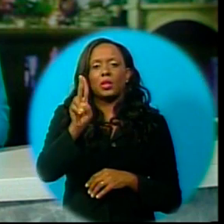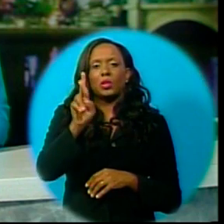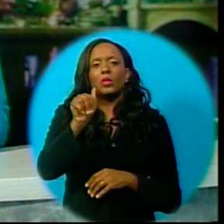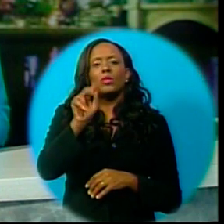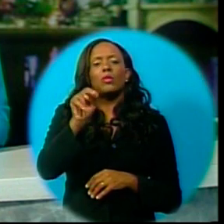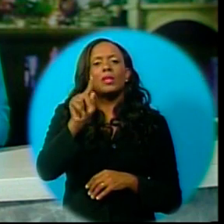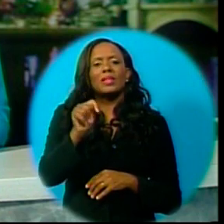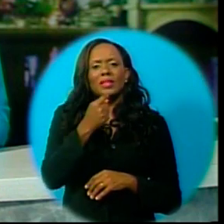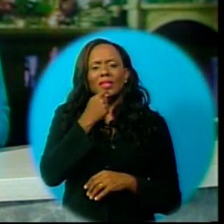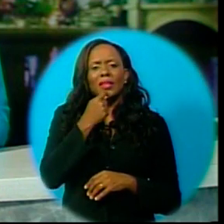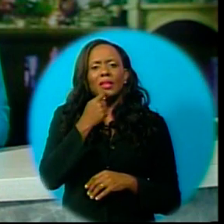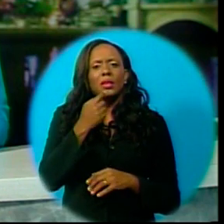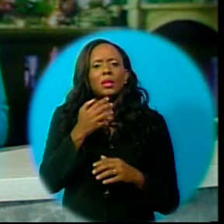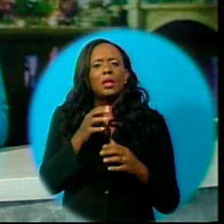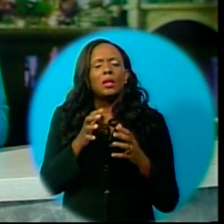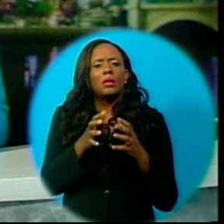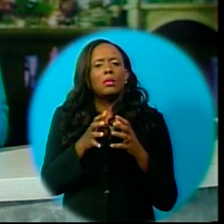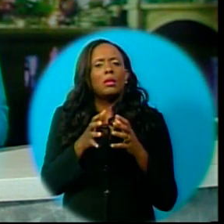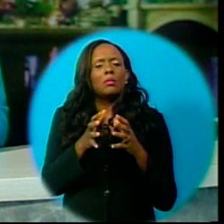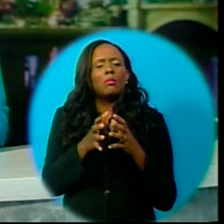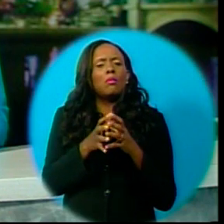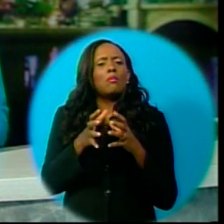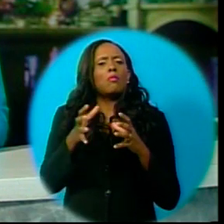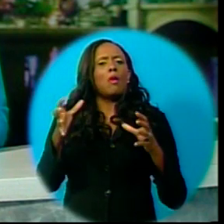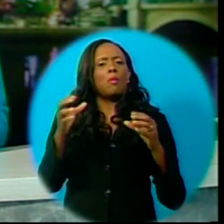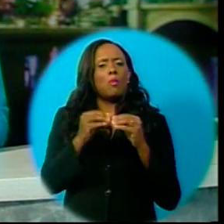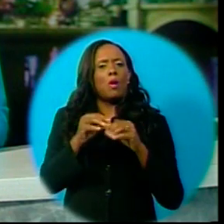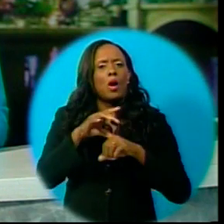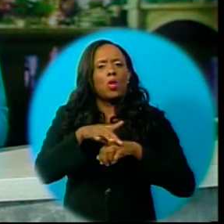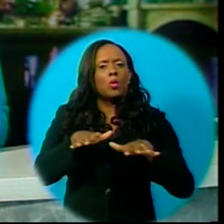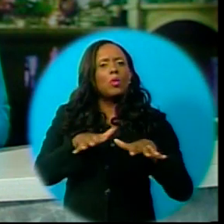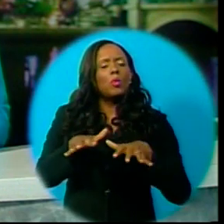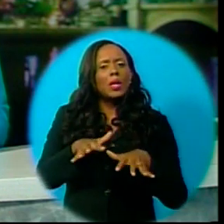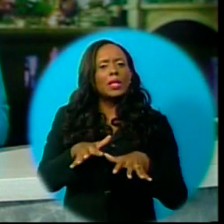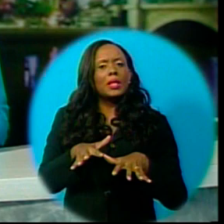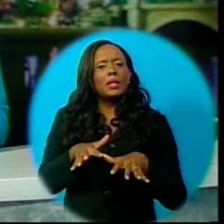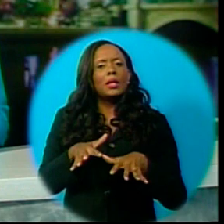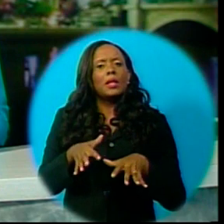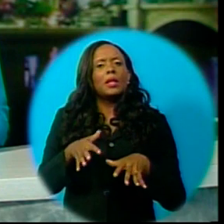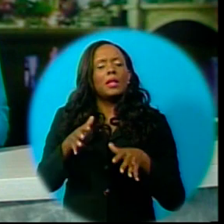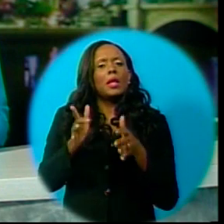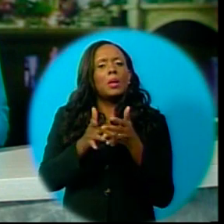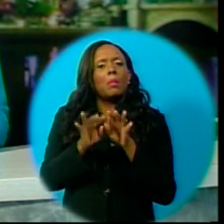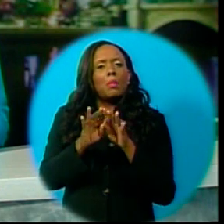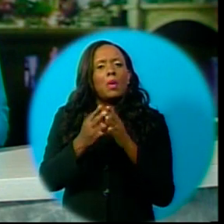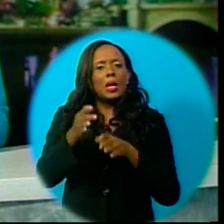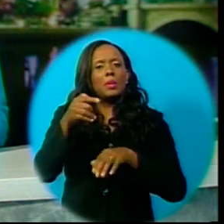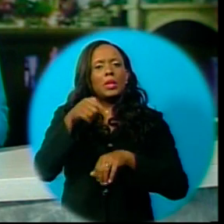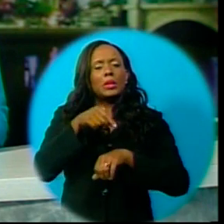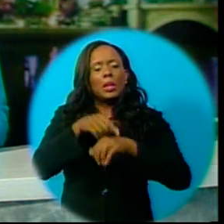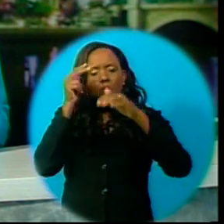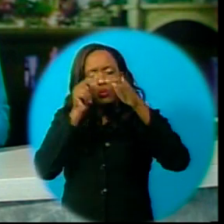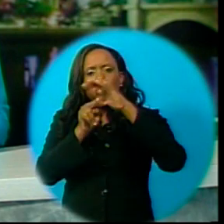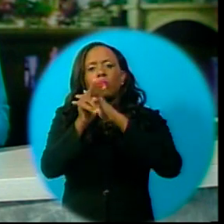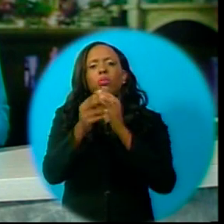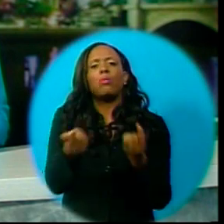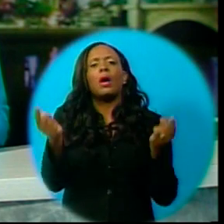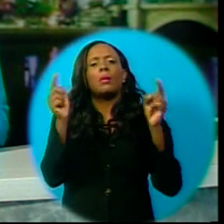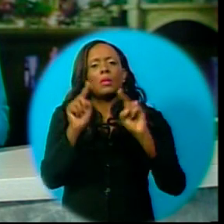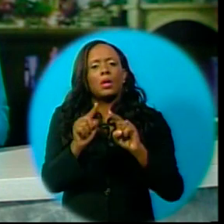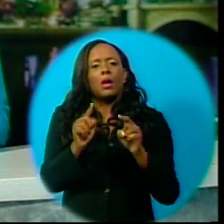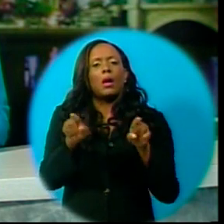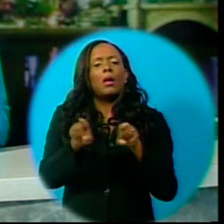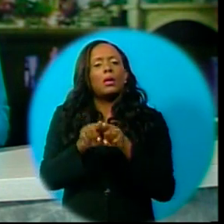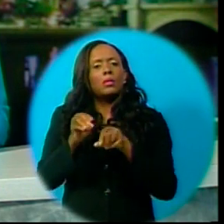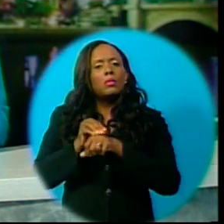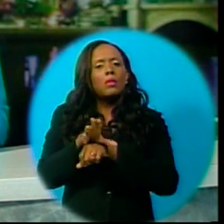says the increased frequency of the earthquakes is a sign of the times and the fulfillment of biblical prophecy. He also gave